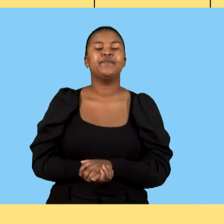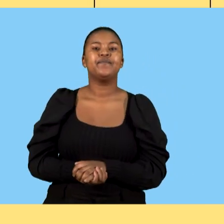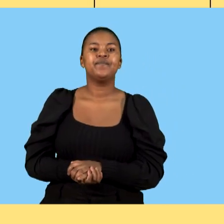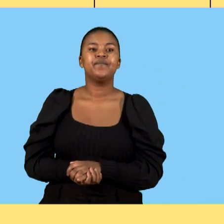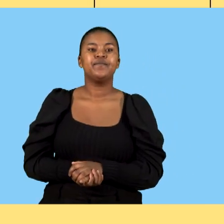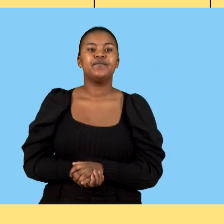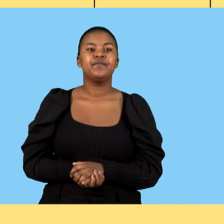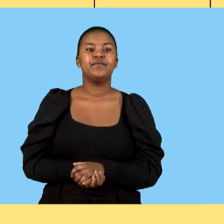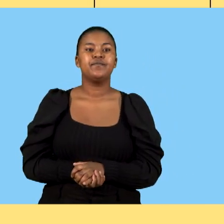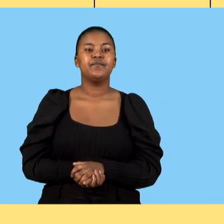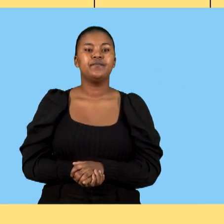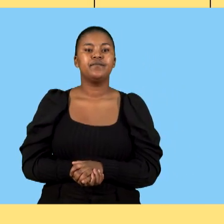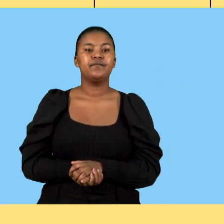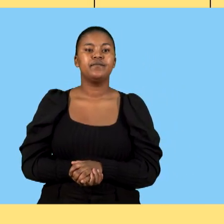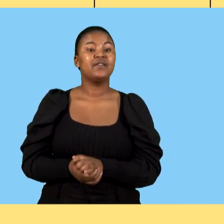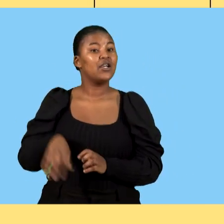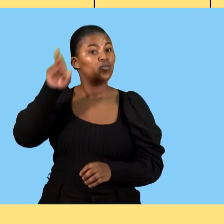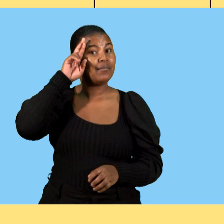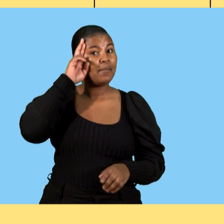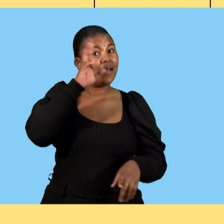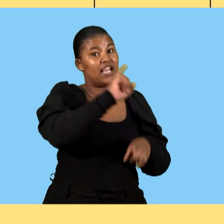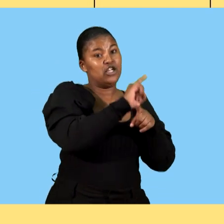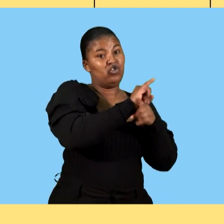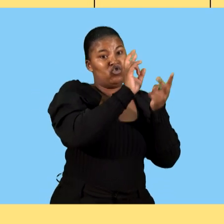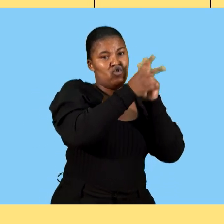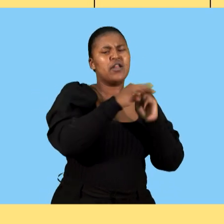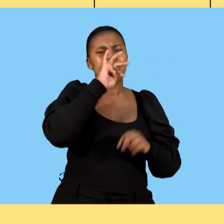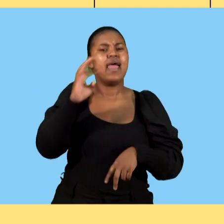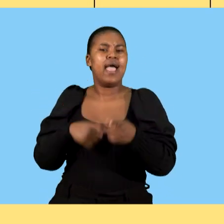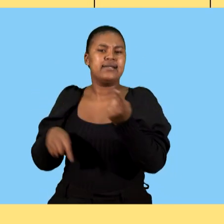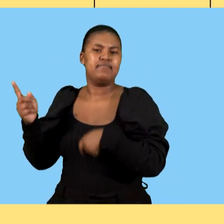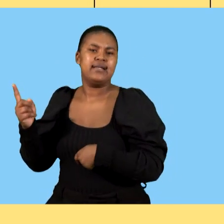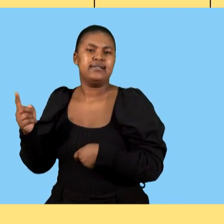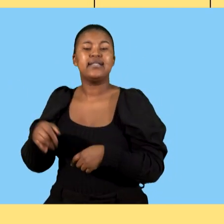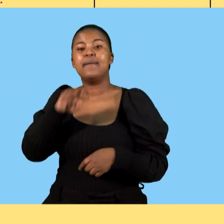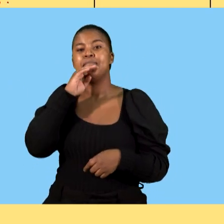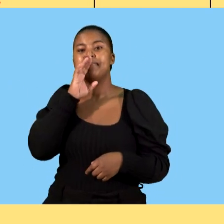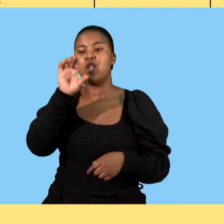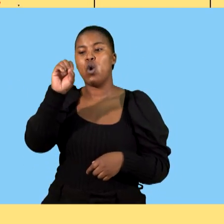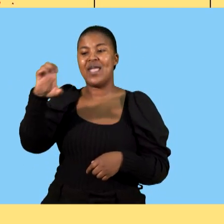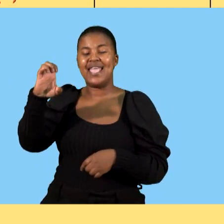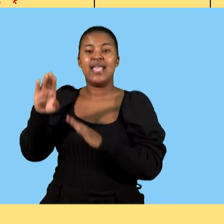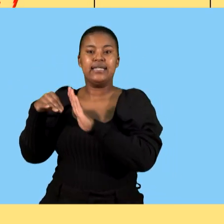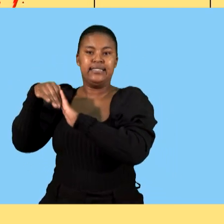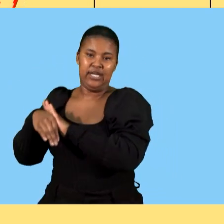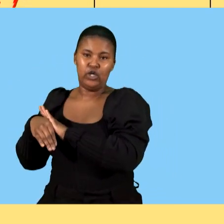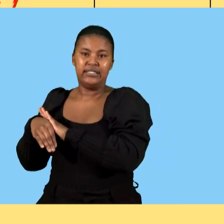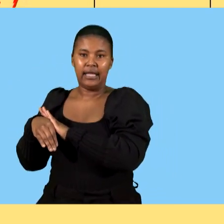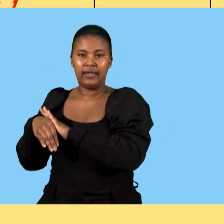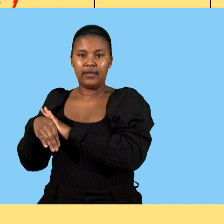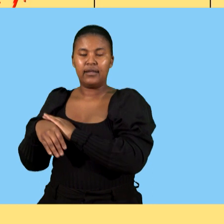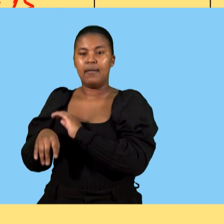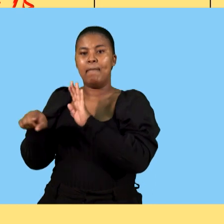loan. And remember, interest on loan is an expense. That means my honest equity is decreasing,